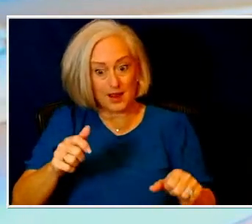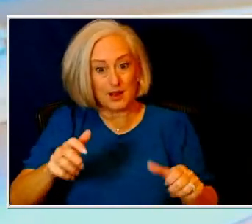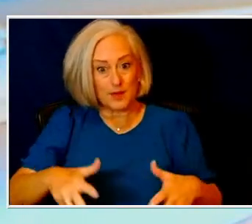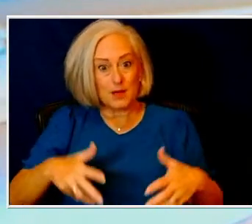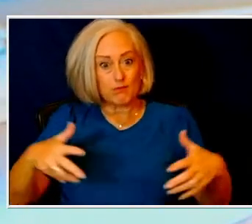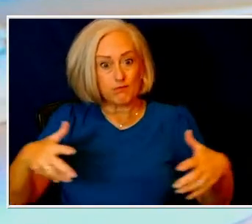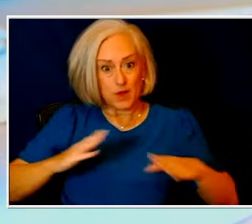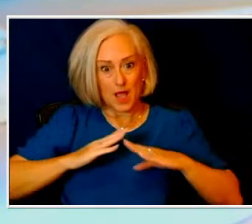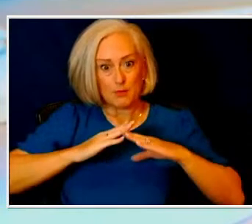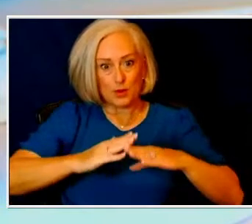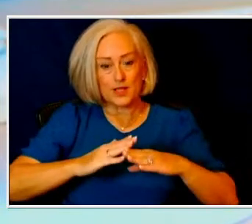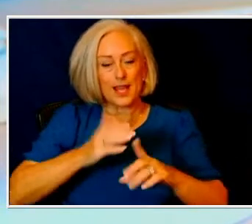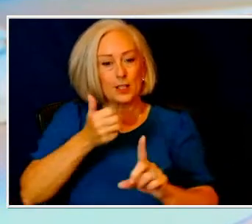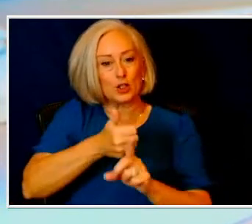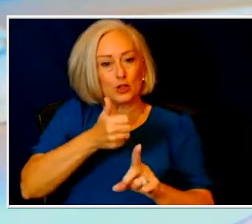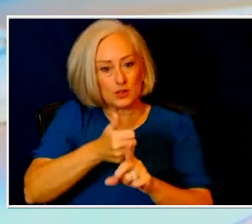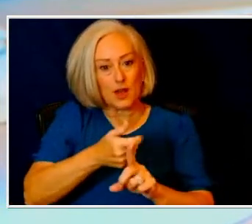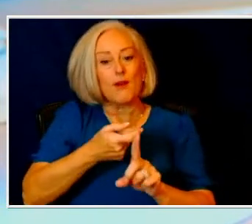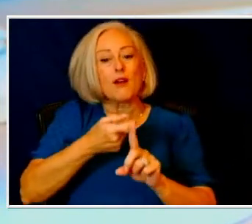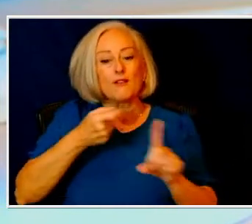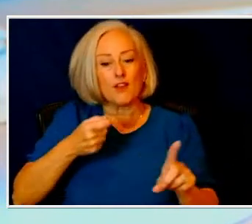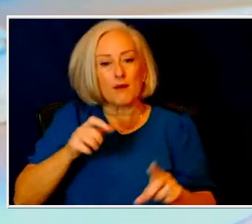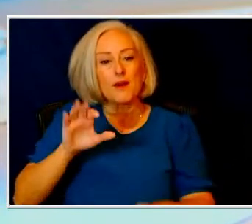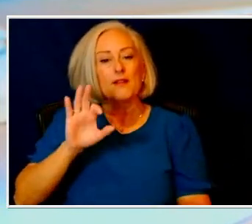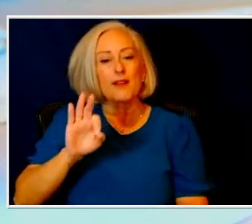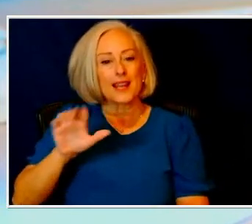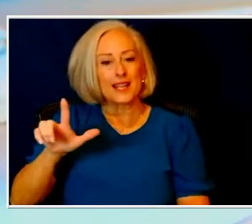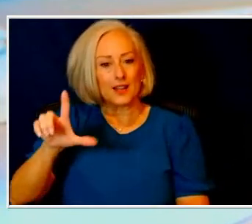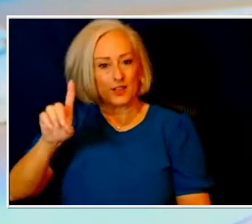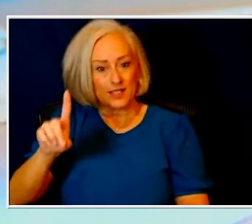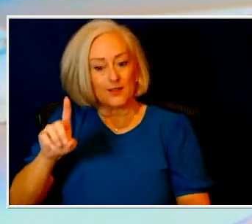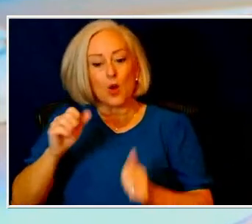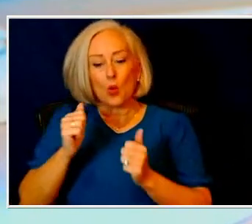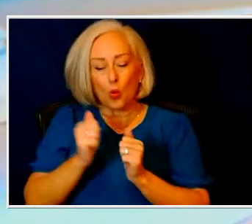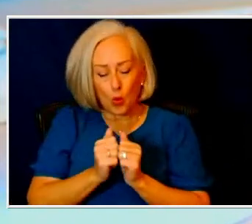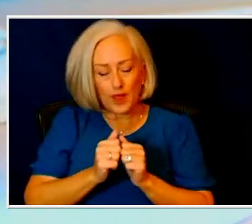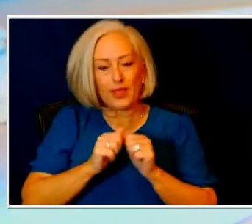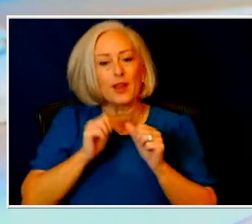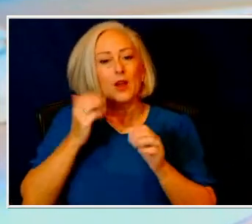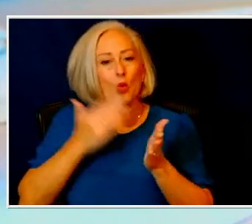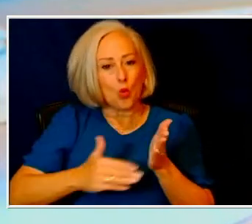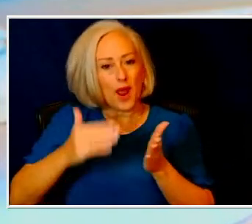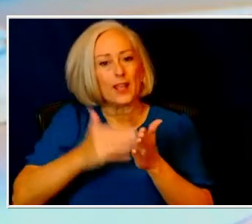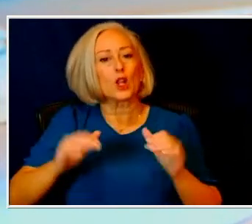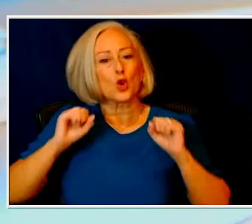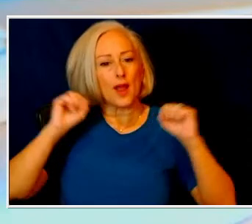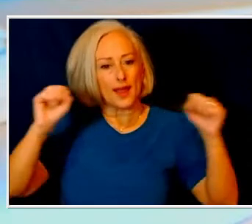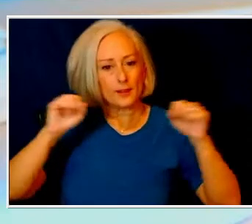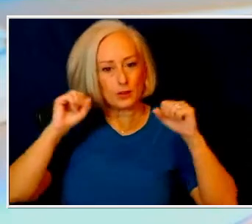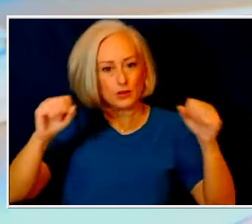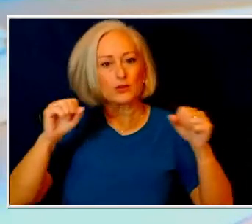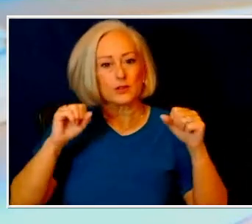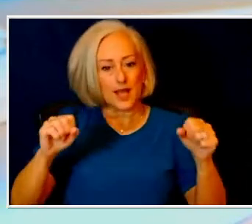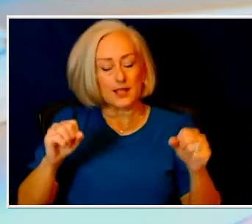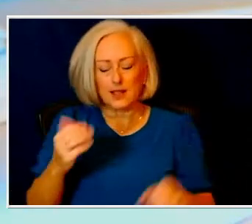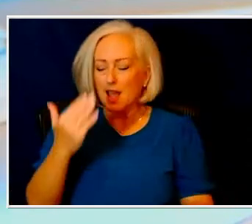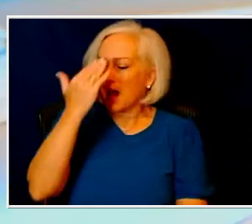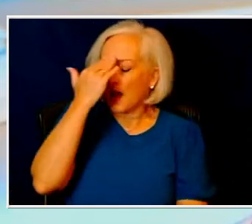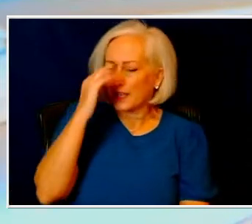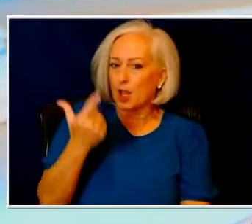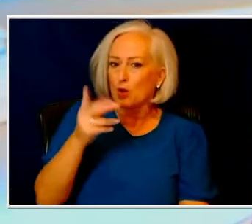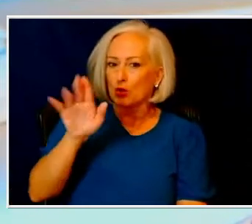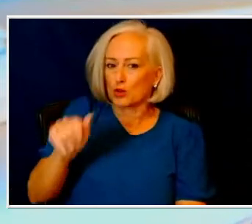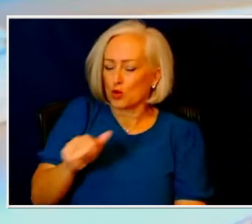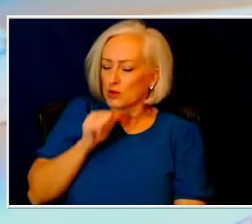liver with regular exercise and physical activity. I know that that wasn't Georgia's experience, but the data is pretty clear